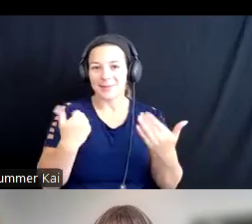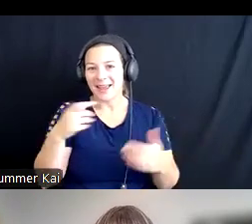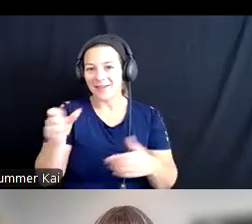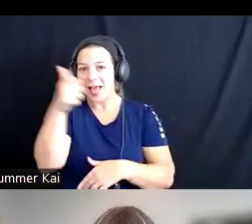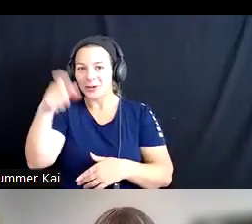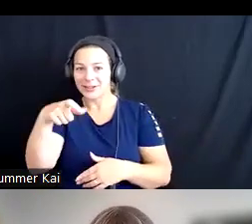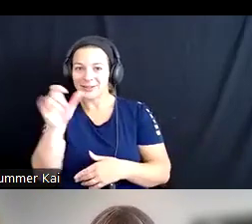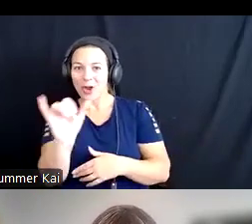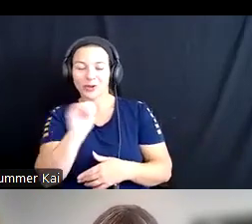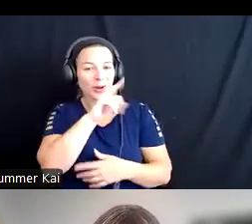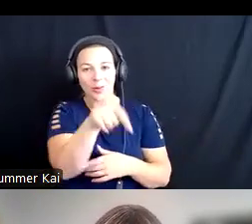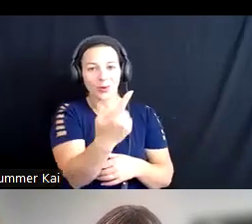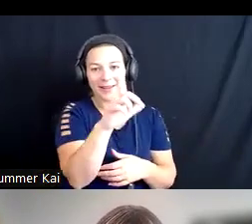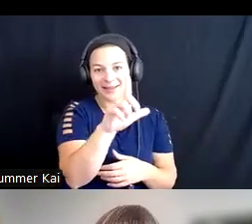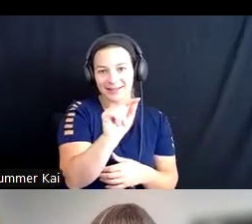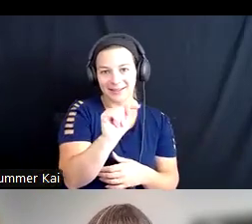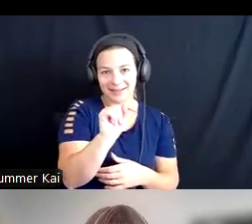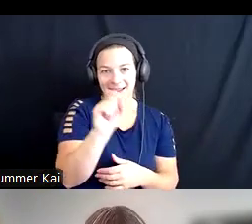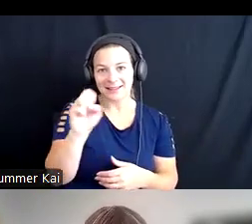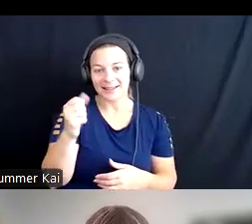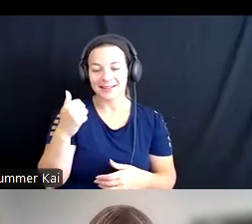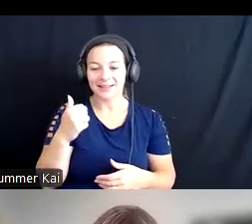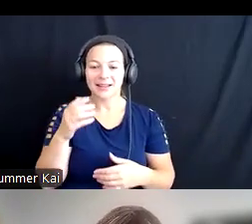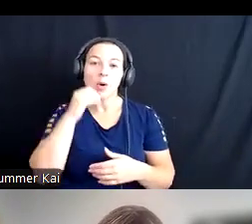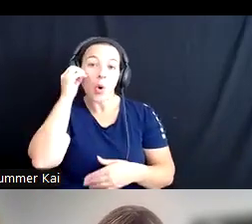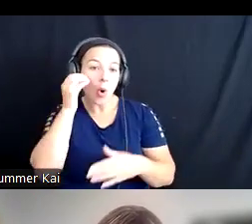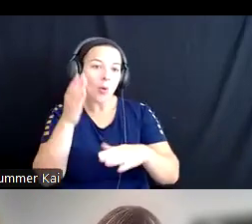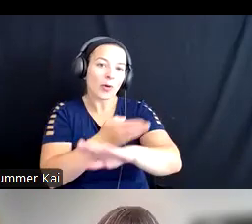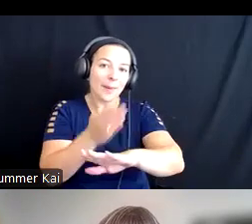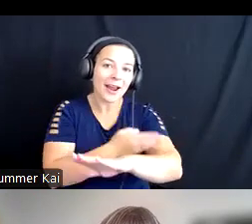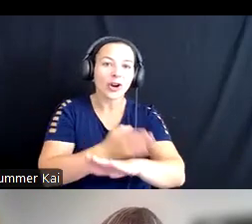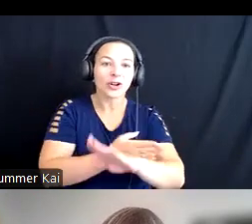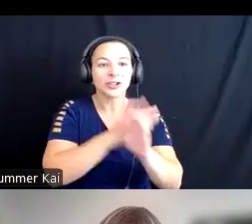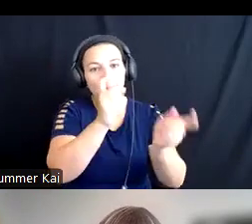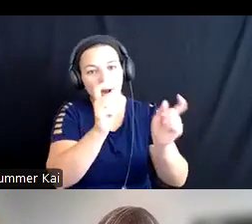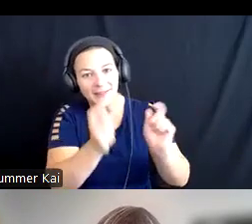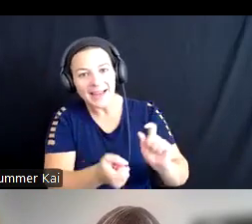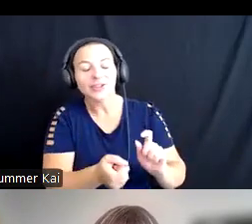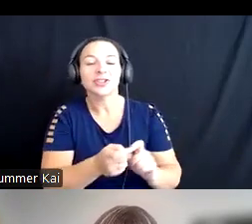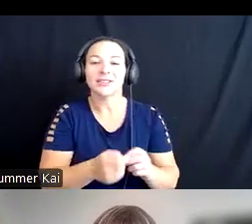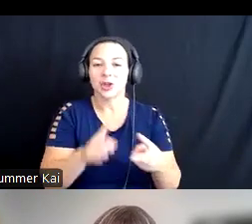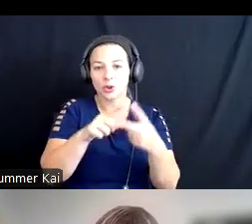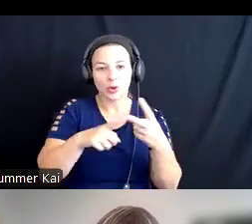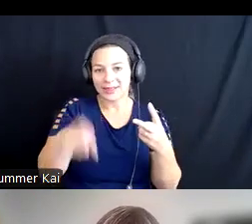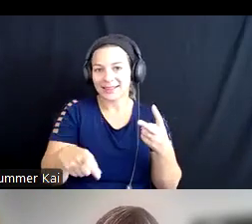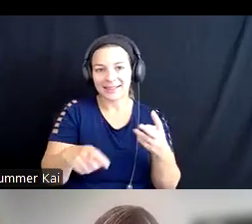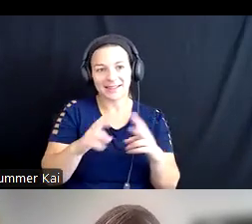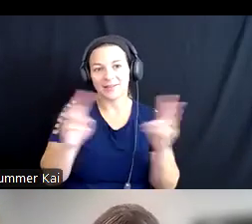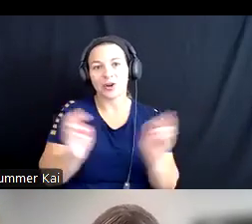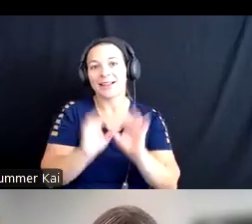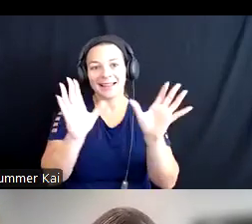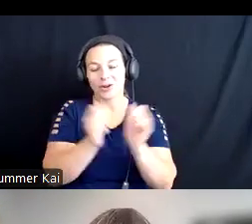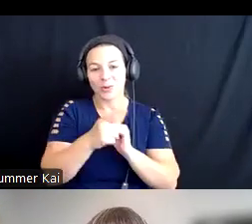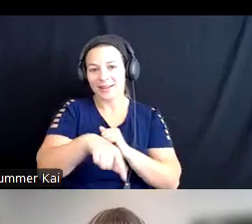And we heard a little bit about that earlier, including home repairs and modifications, which are two needs that are very prevalent among this very